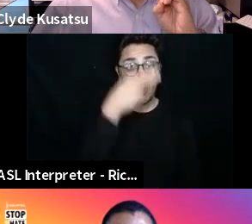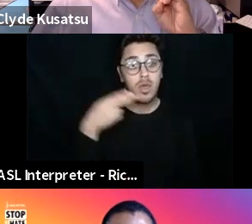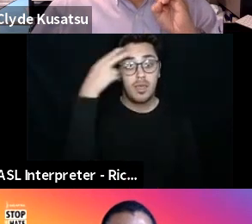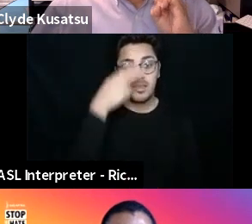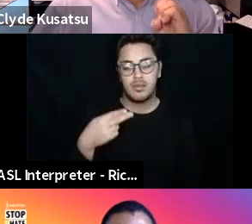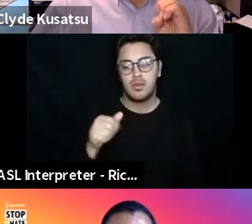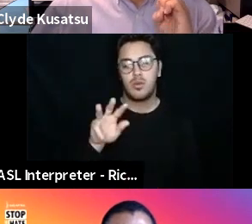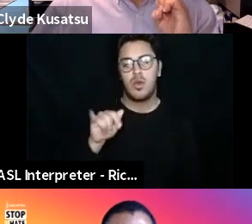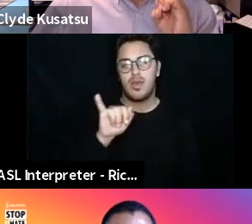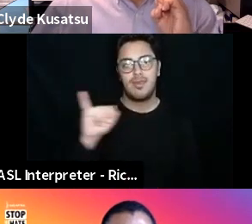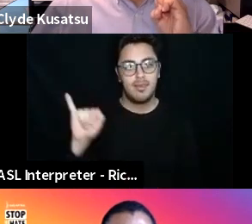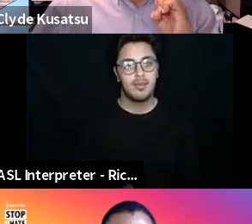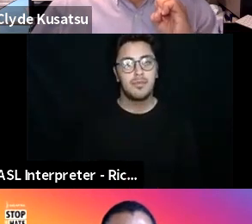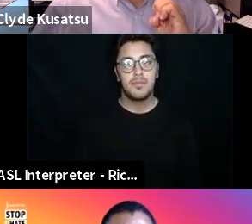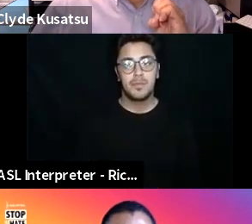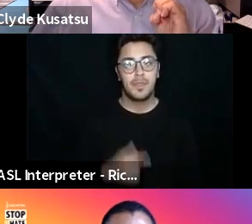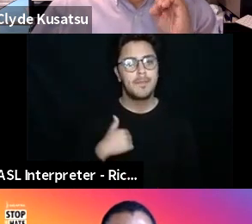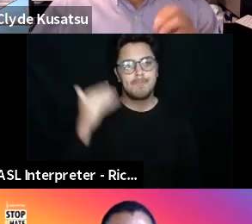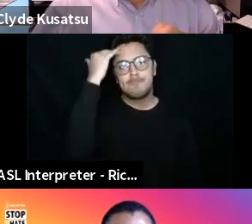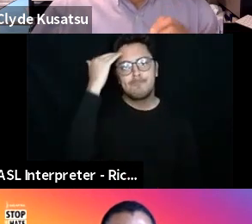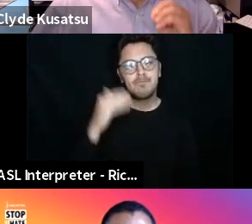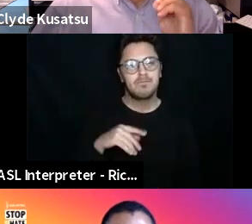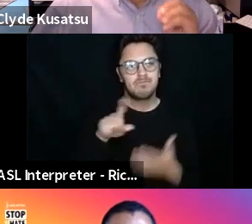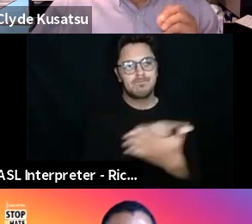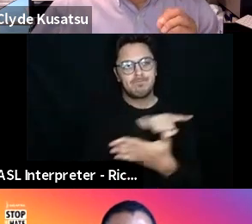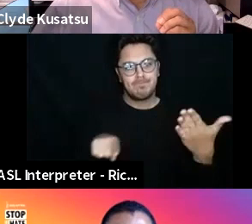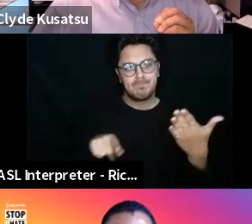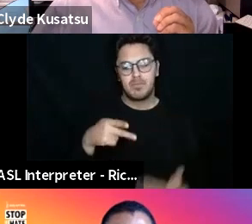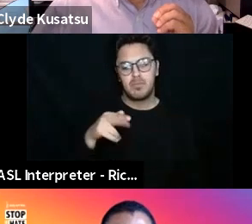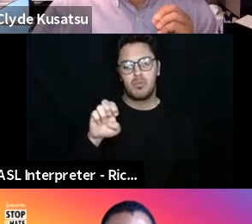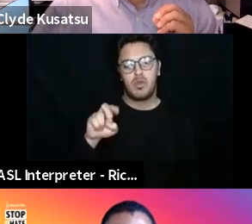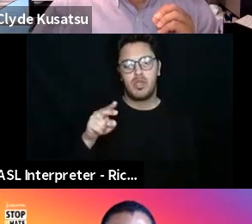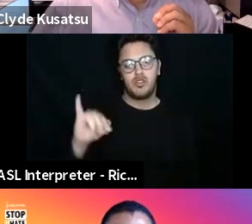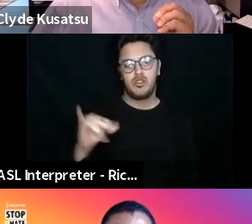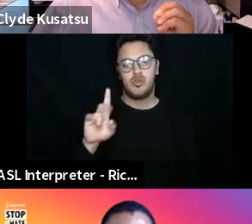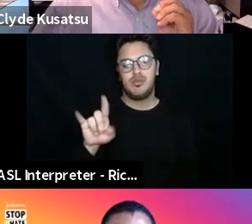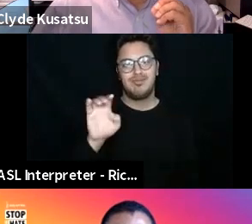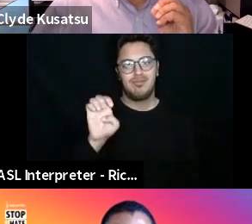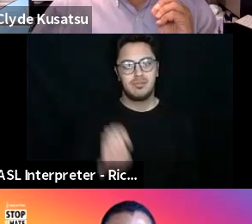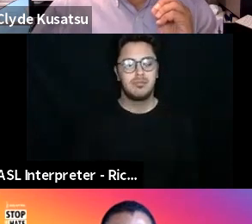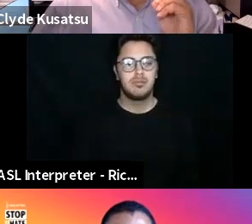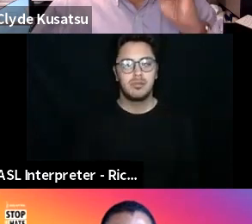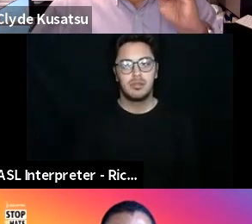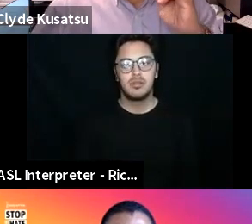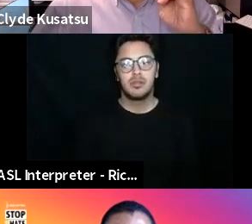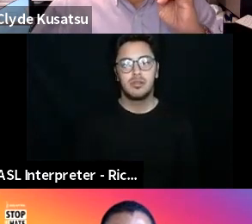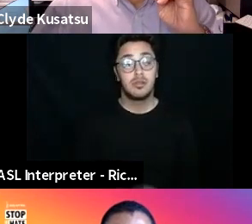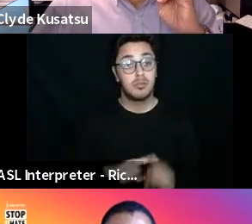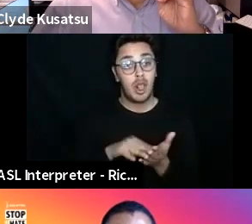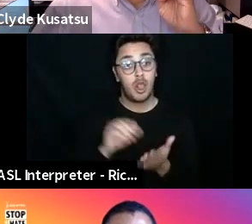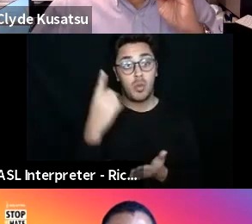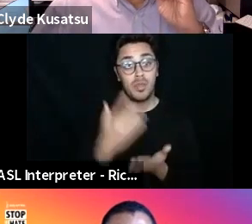was very much aware of the prejudice, and it wasn't fair, it wasn't right. But if I learned one thing, if you're gonna